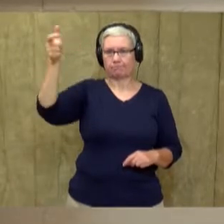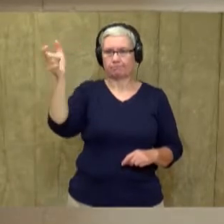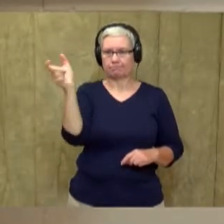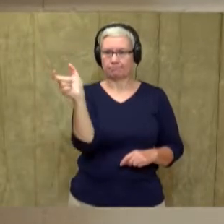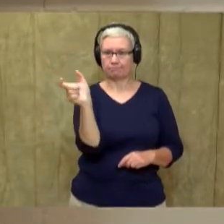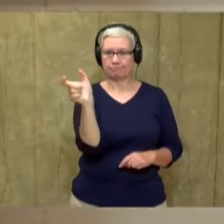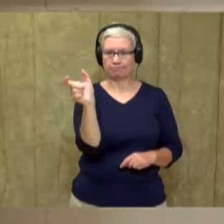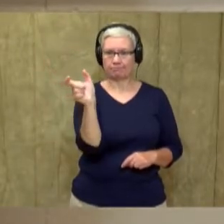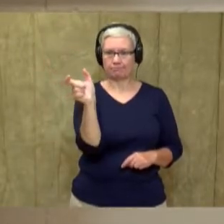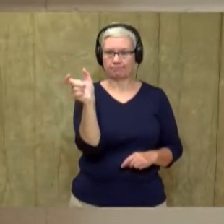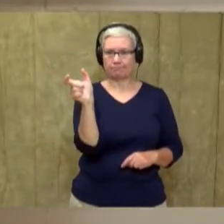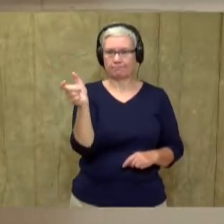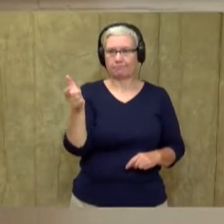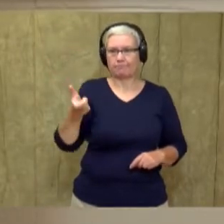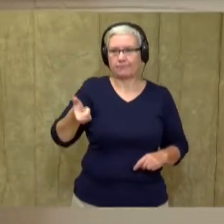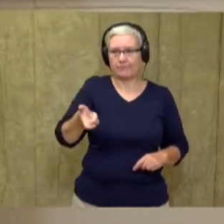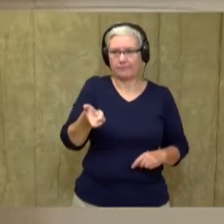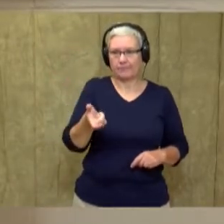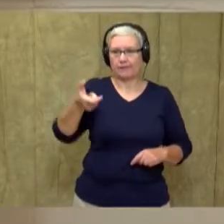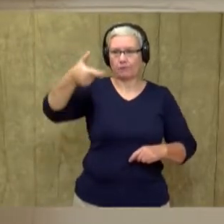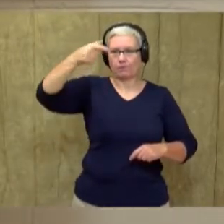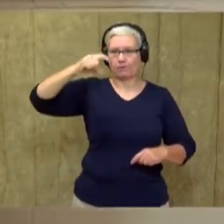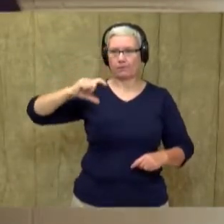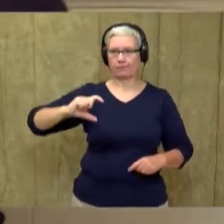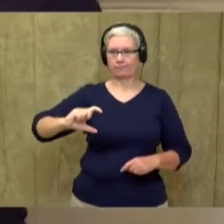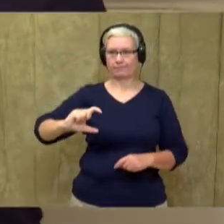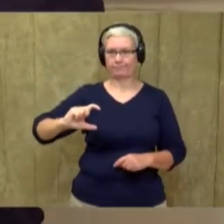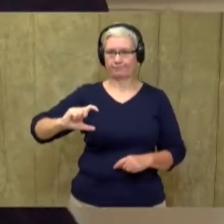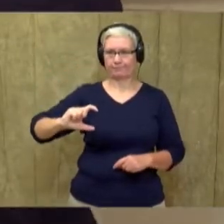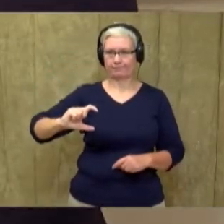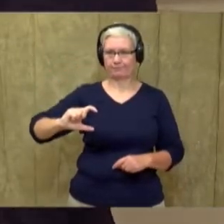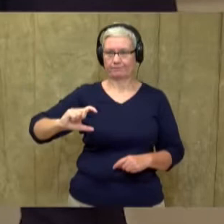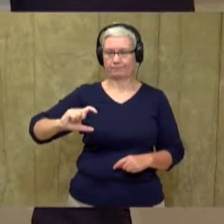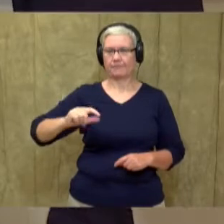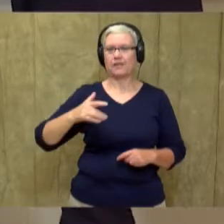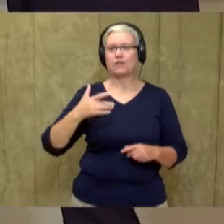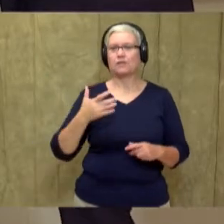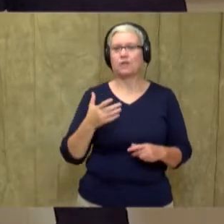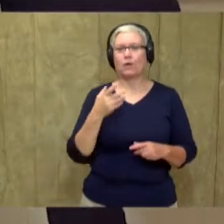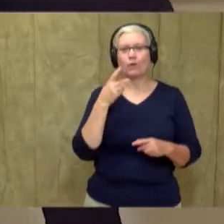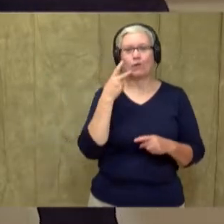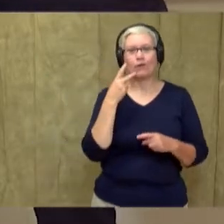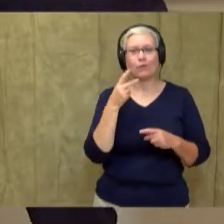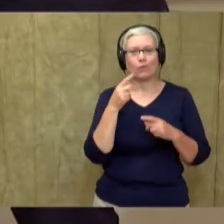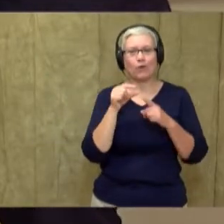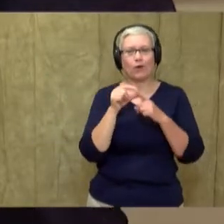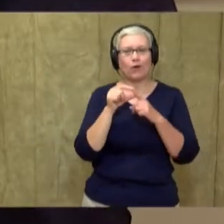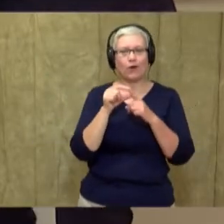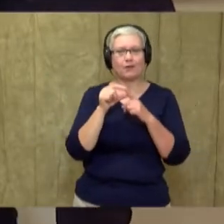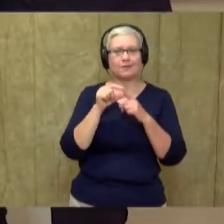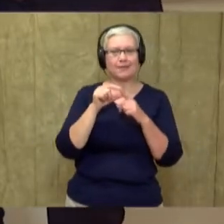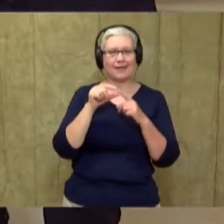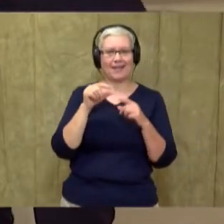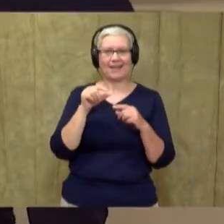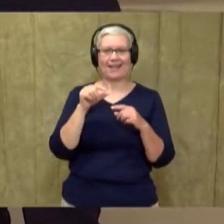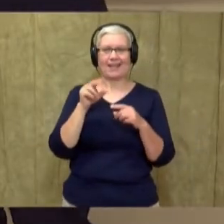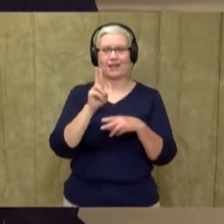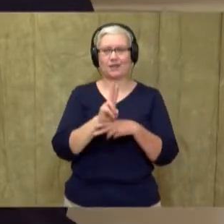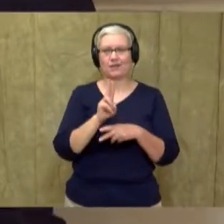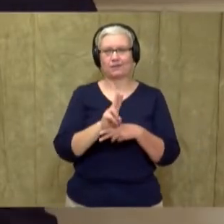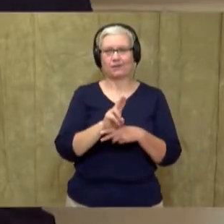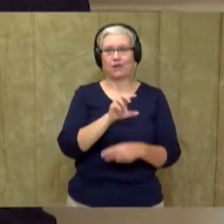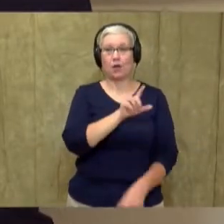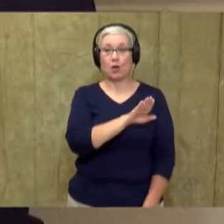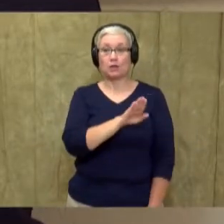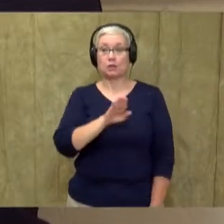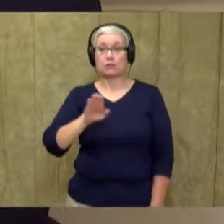all the way down to 5, but then it looks like we're flipping it. So I want you to pay attention to some of those words that I'm using, this idea of sliding